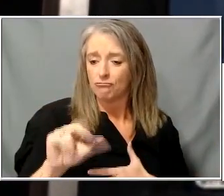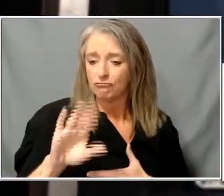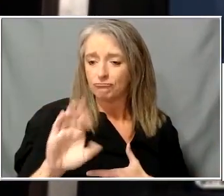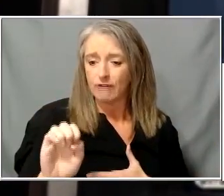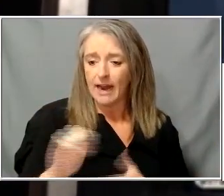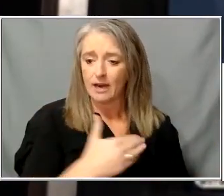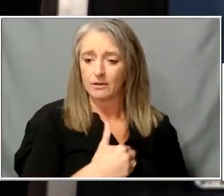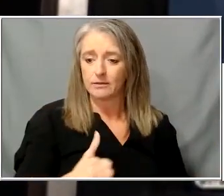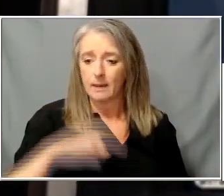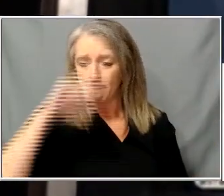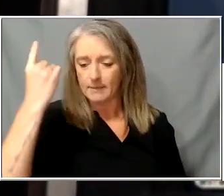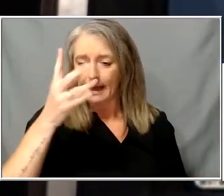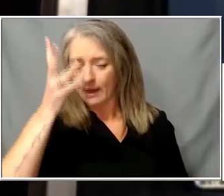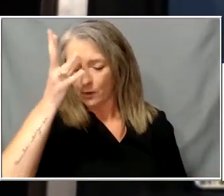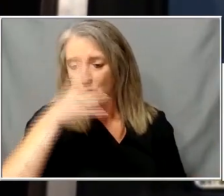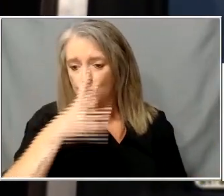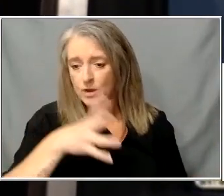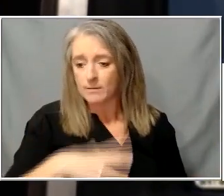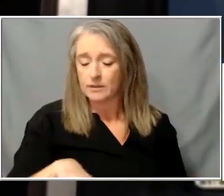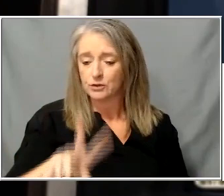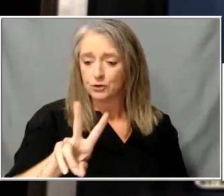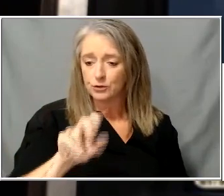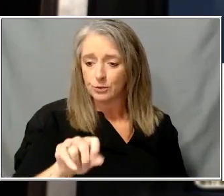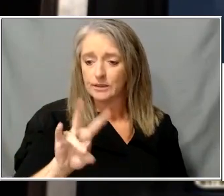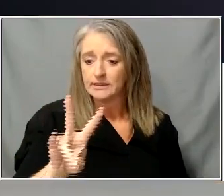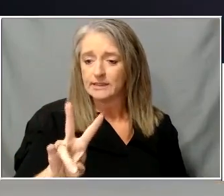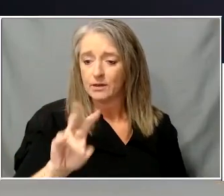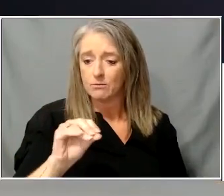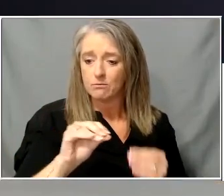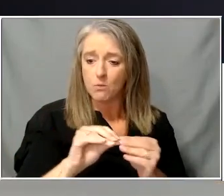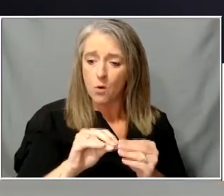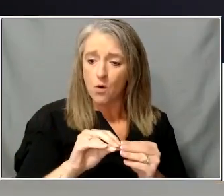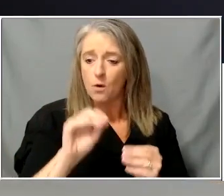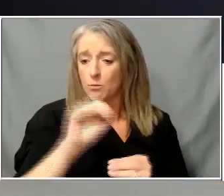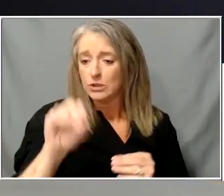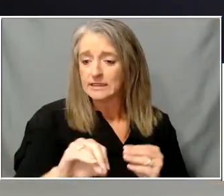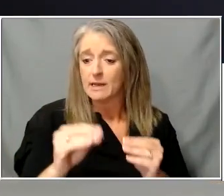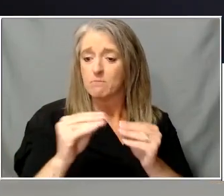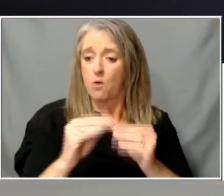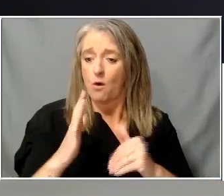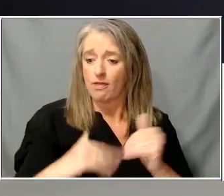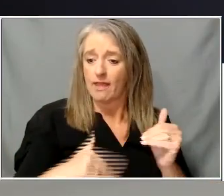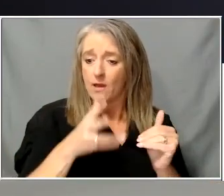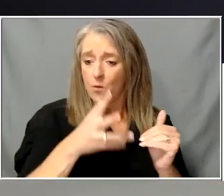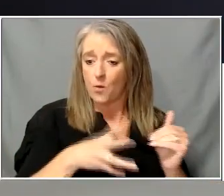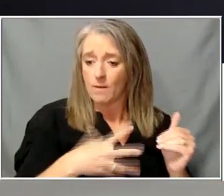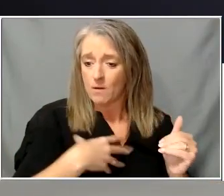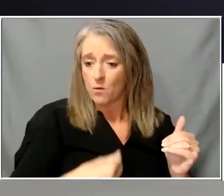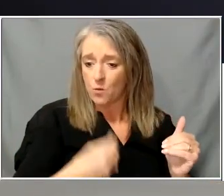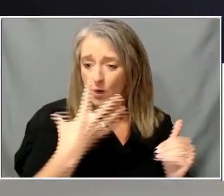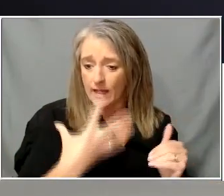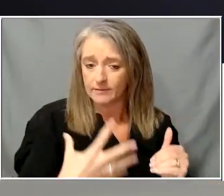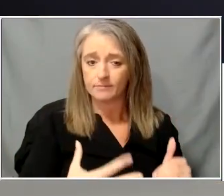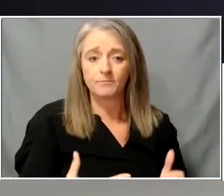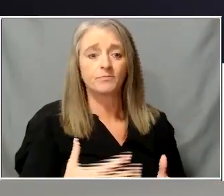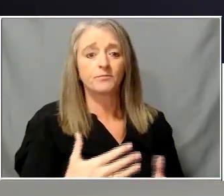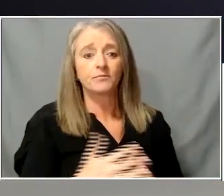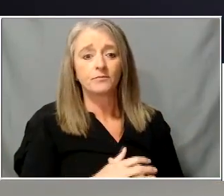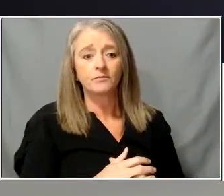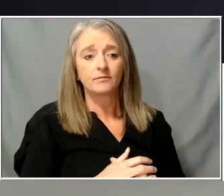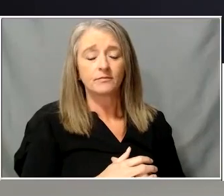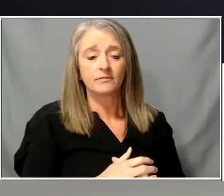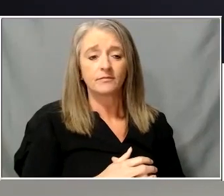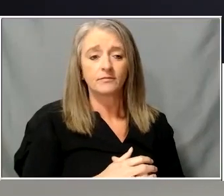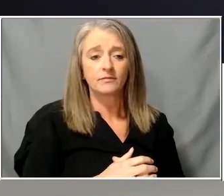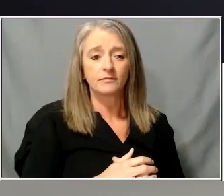Black women 2.7 times more than white women. I'm stepping into my new role as breast cancer survivor.